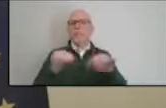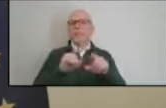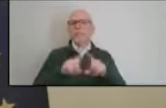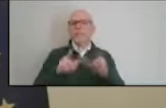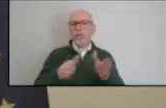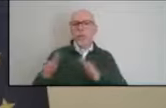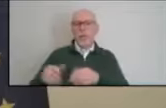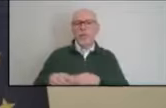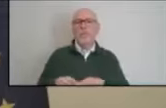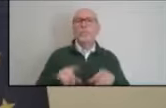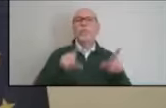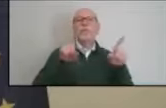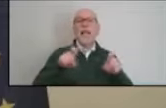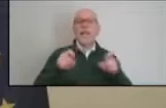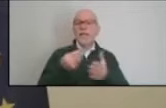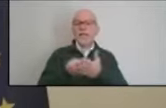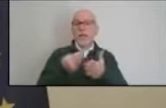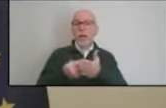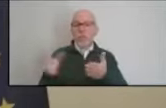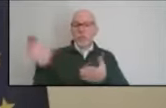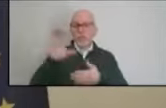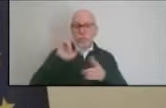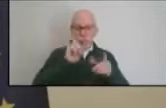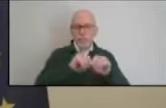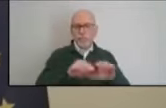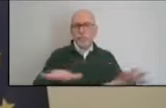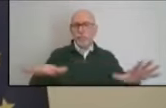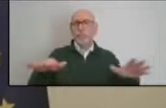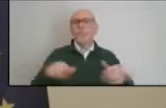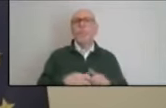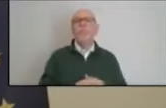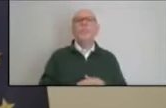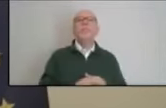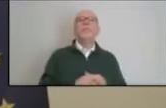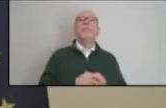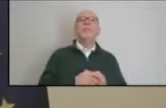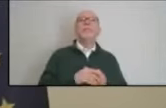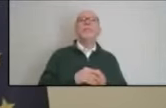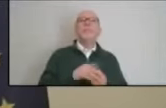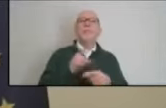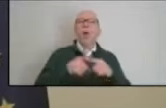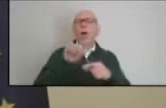The testing funding, and multiple additional provisions.